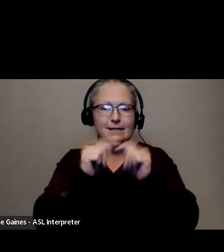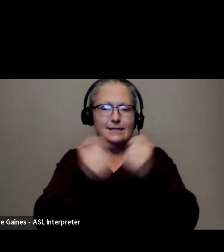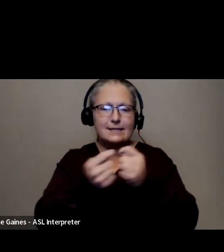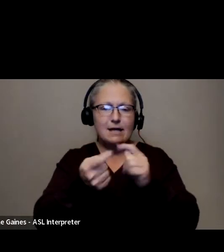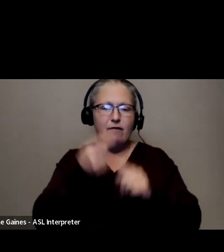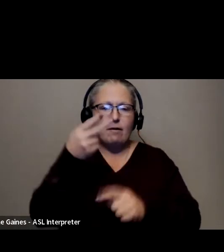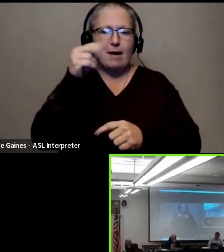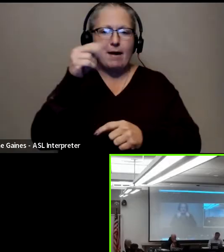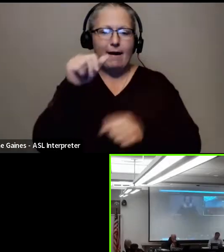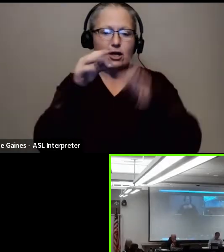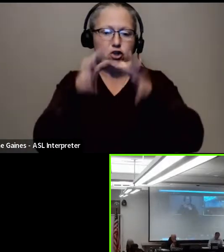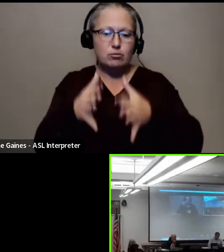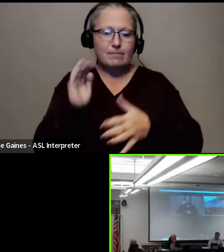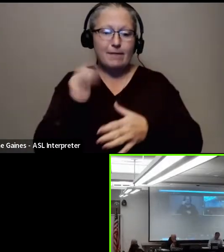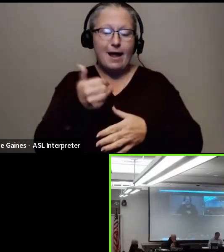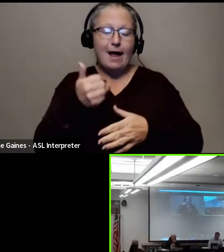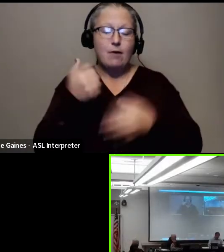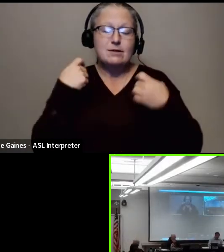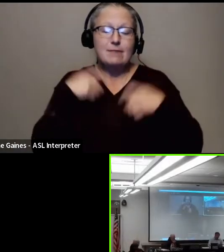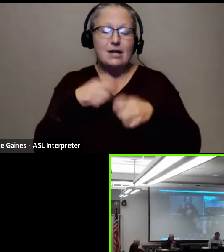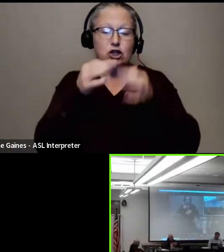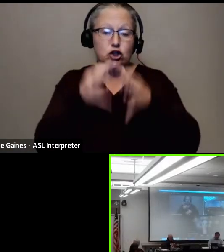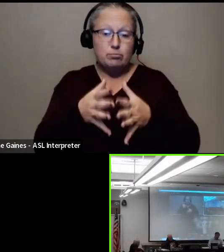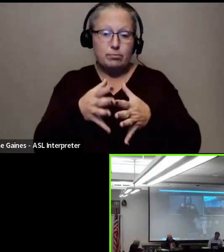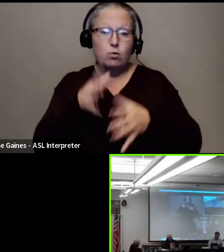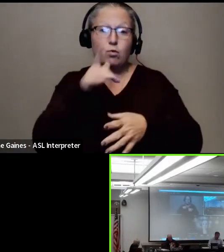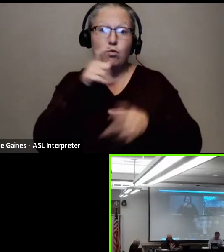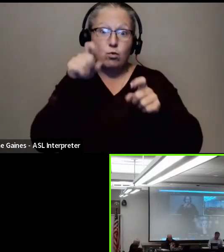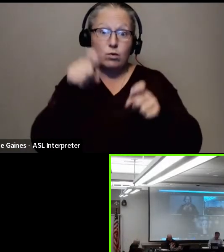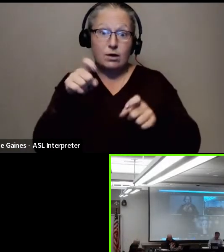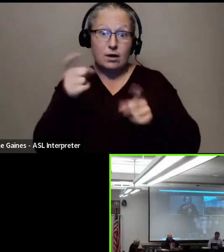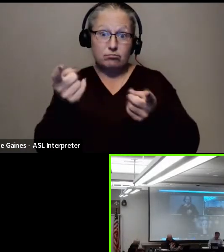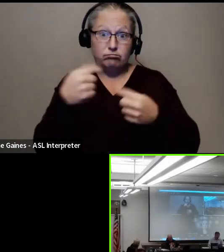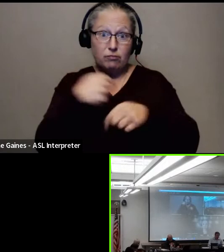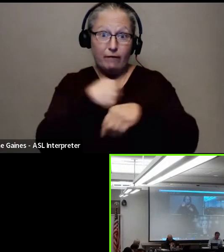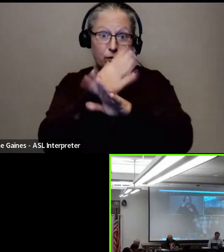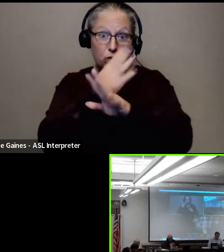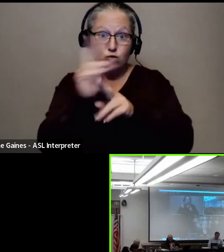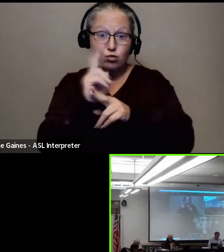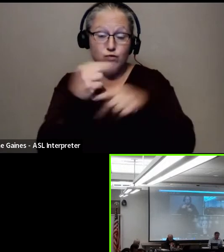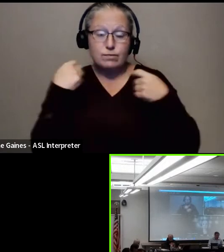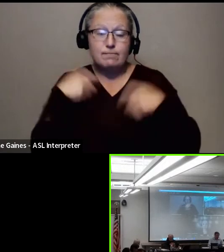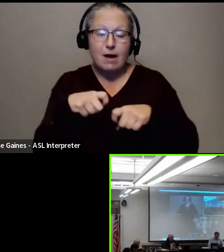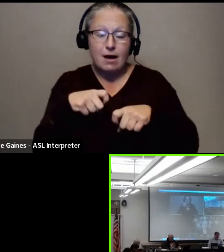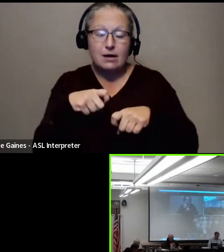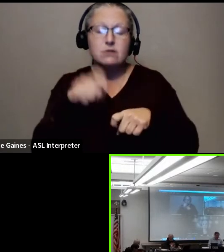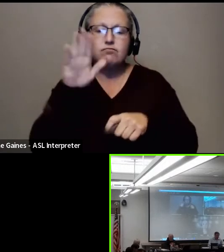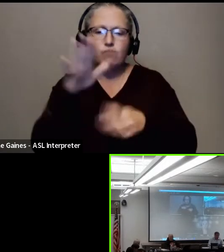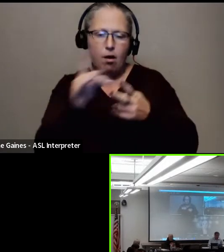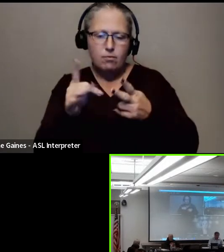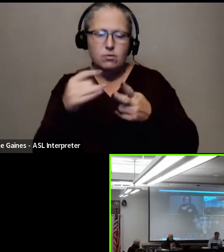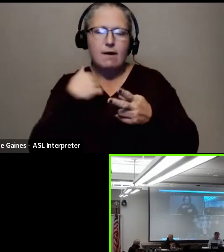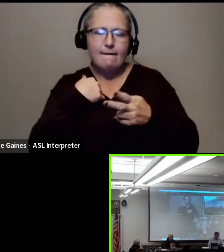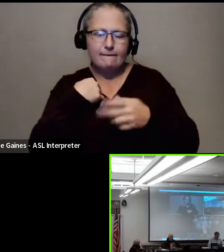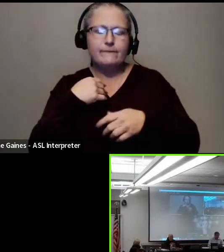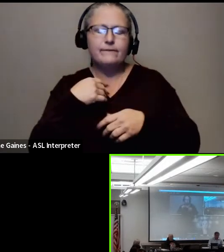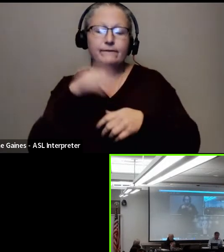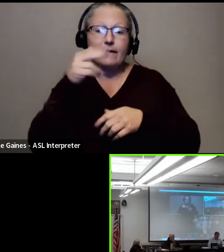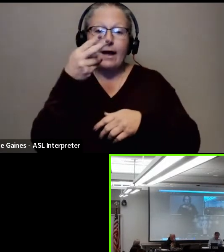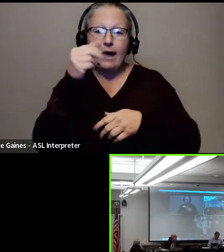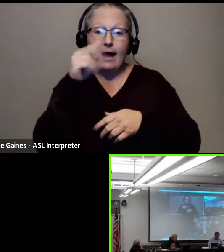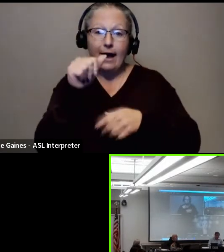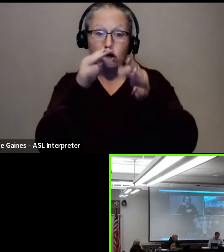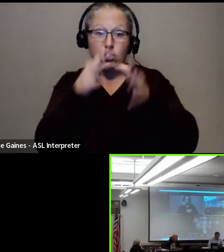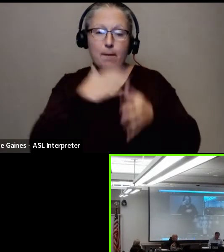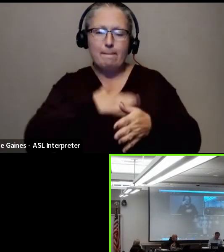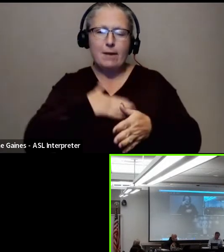Hannah Interpreting as our Spanish interpreters. For those who would like to attend the meeting virtually in Spanish, that option is available. Hannah Interpreting, would you